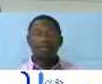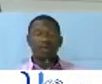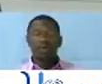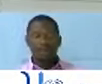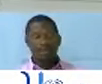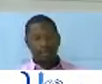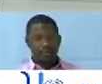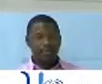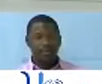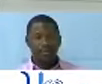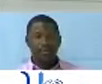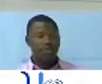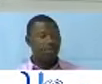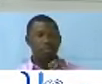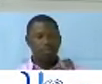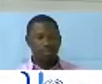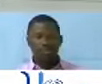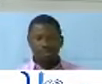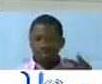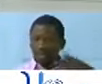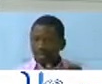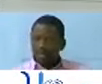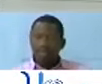You cannot be a busybody and file a case.